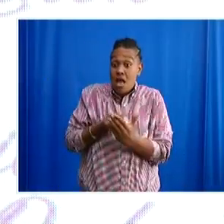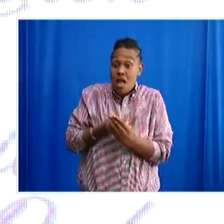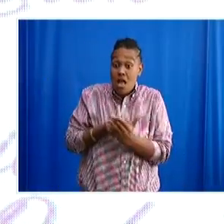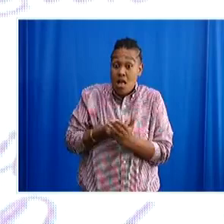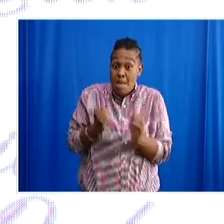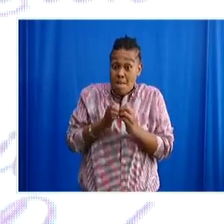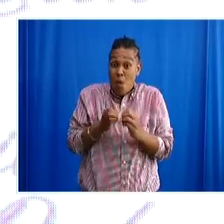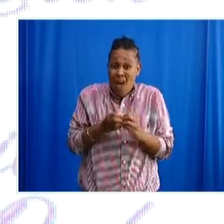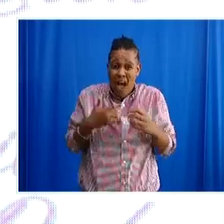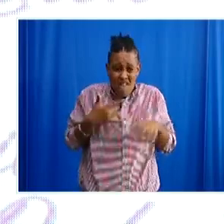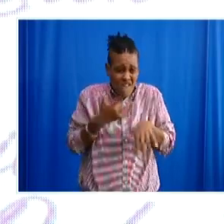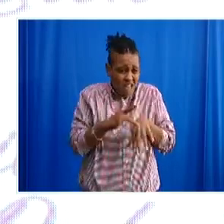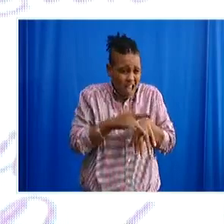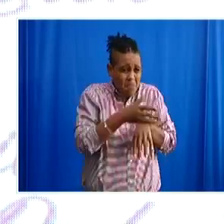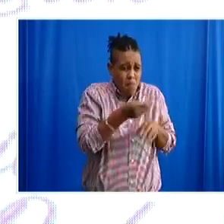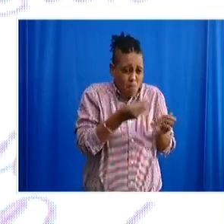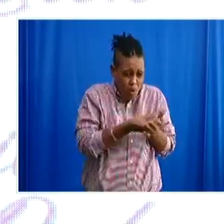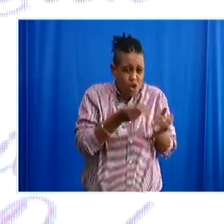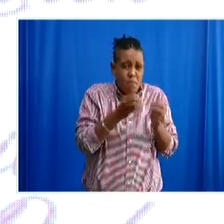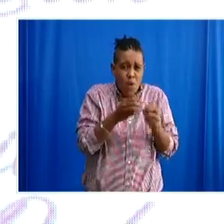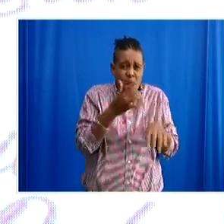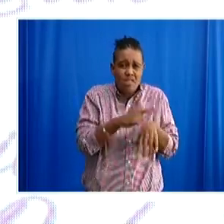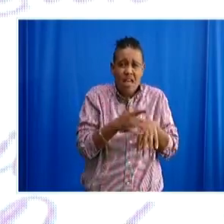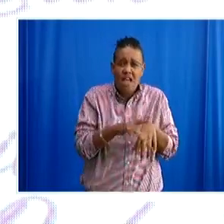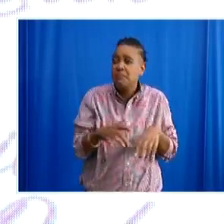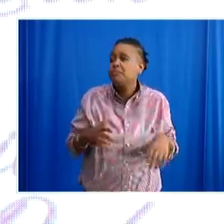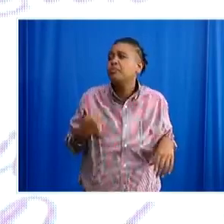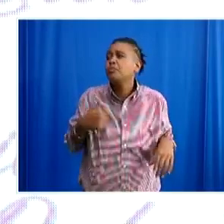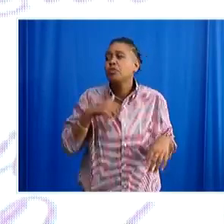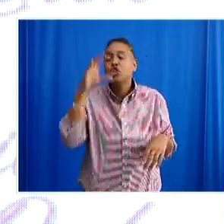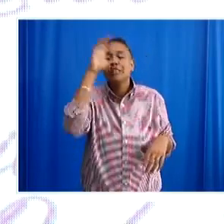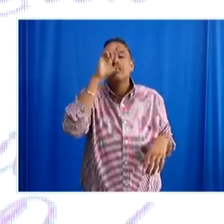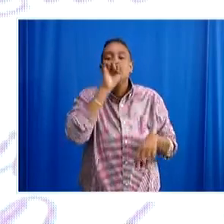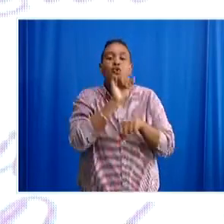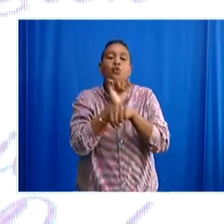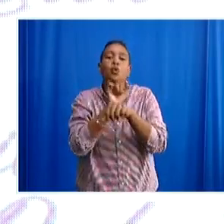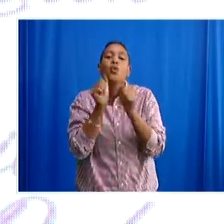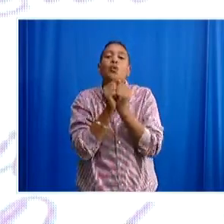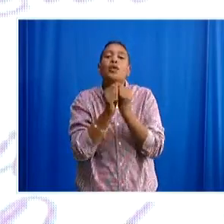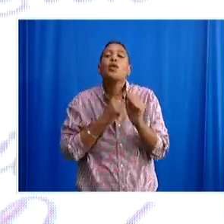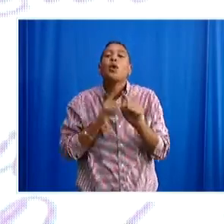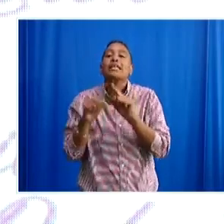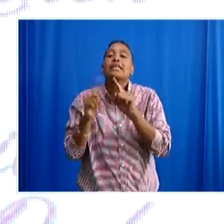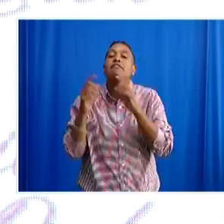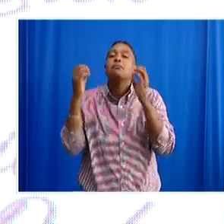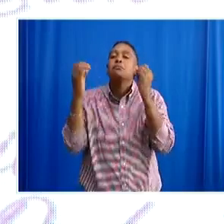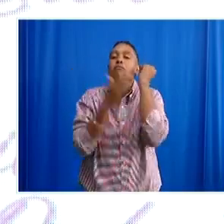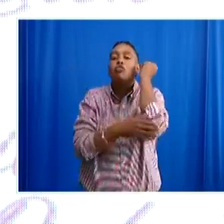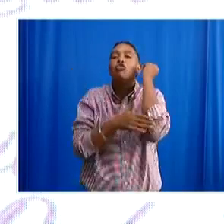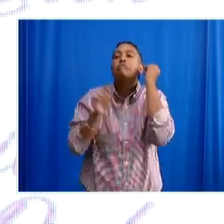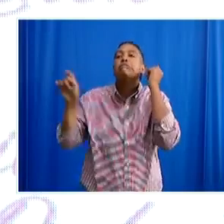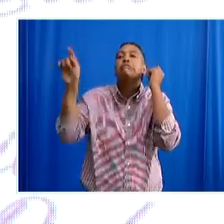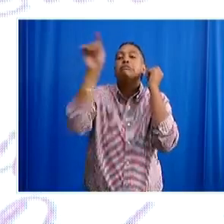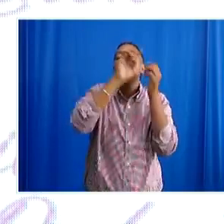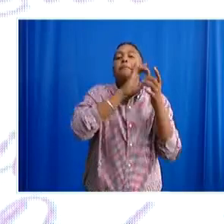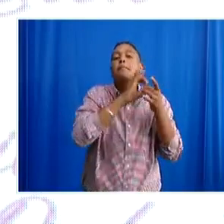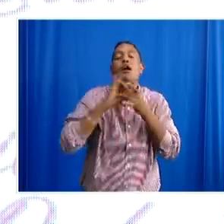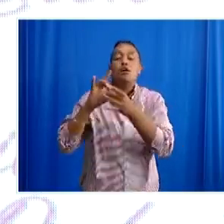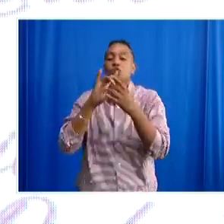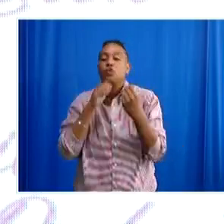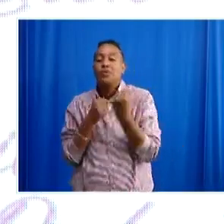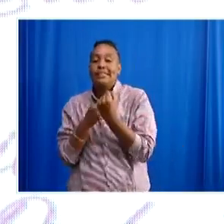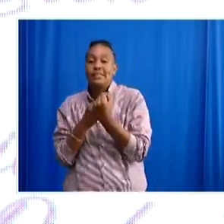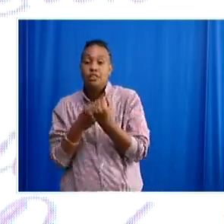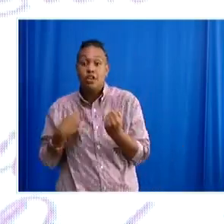up some more, we are seeking to work with our bilateral partners to assist